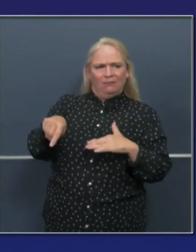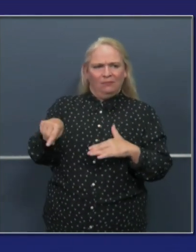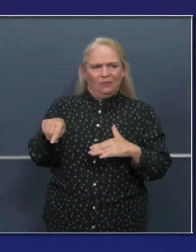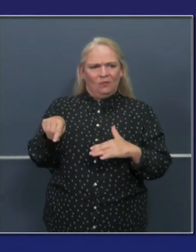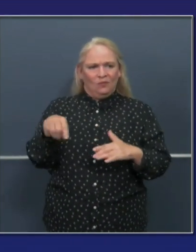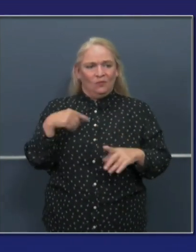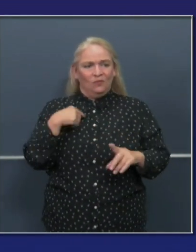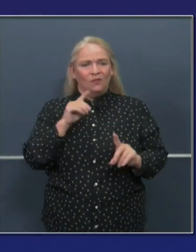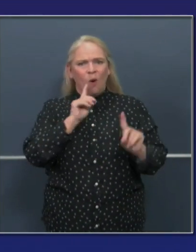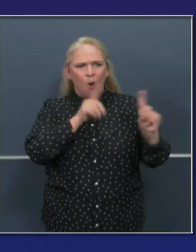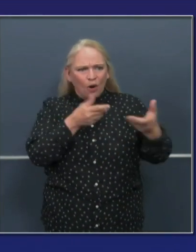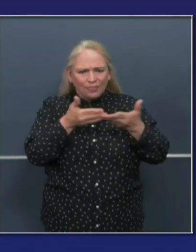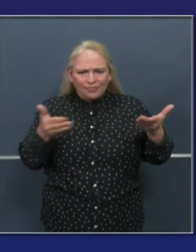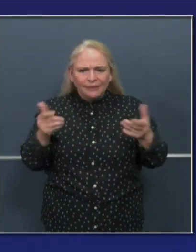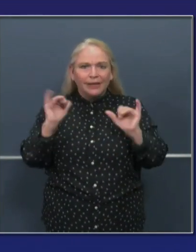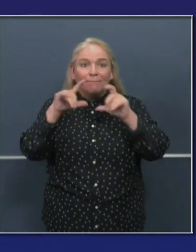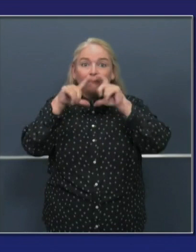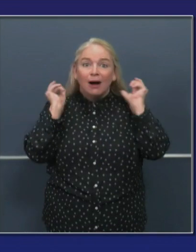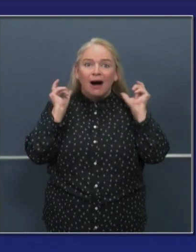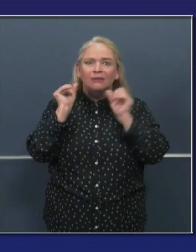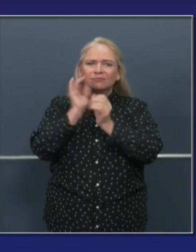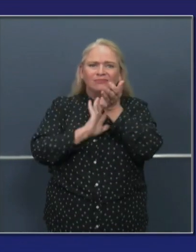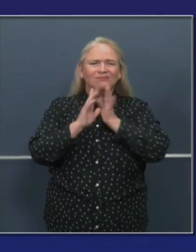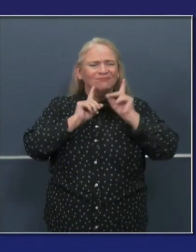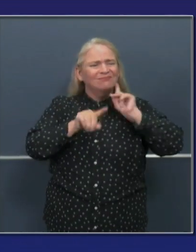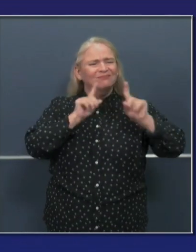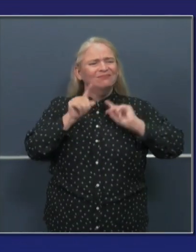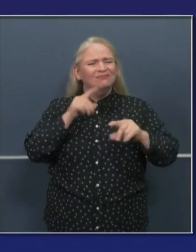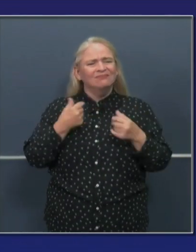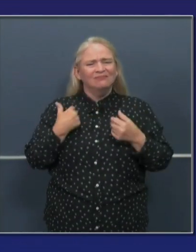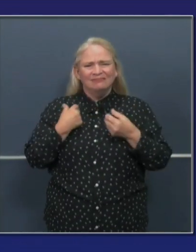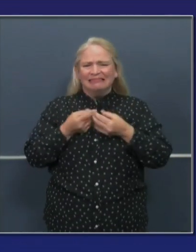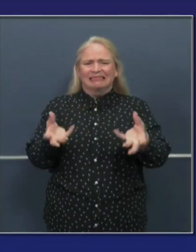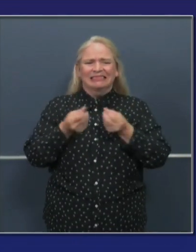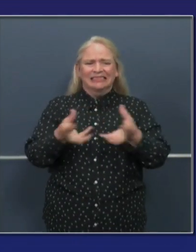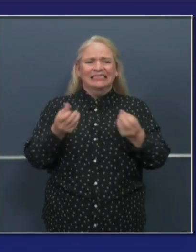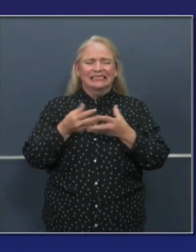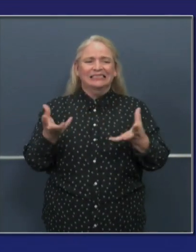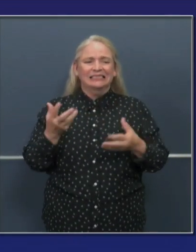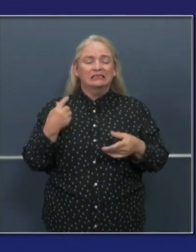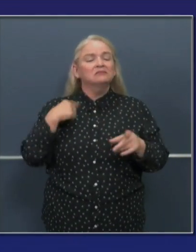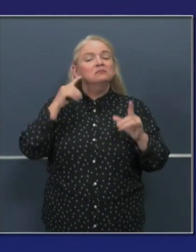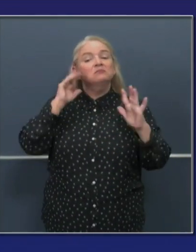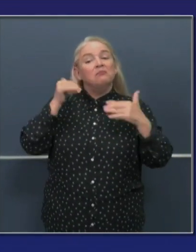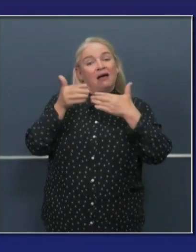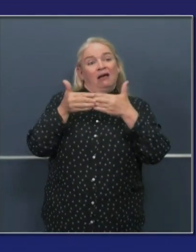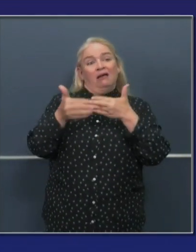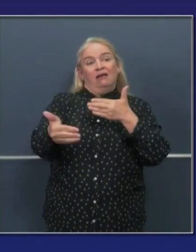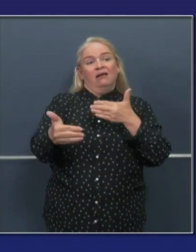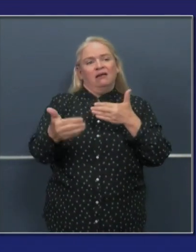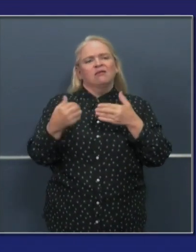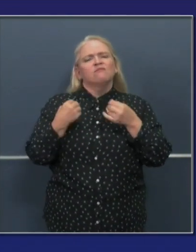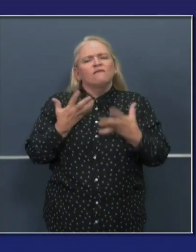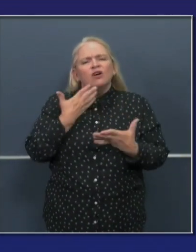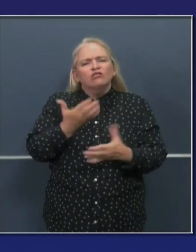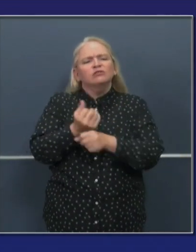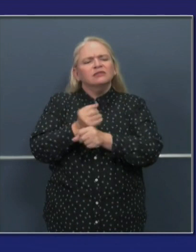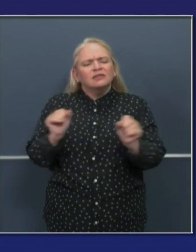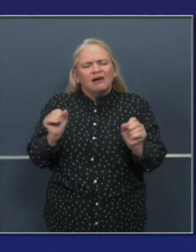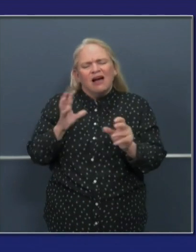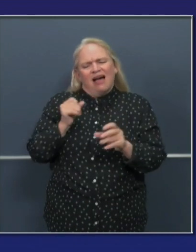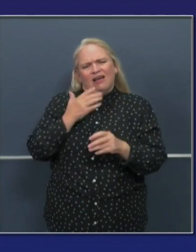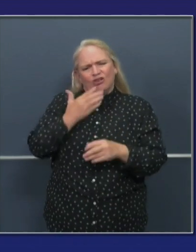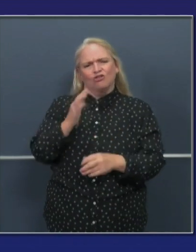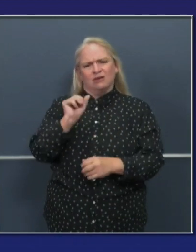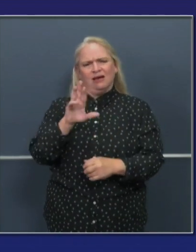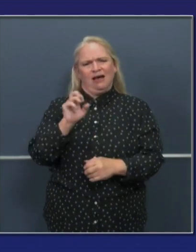equipment that is foundational and essential to safely providing that care. So as we move forward on March